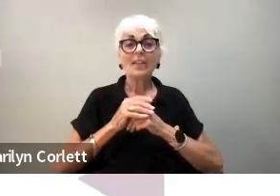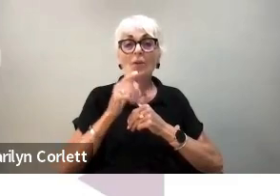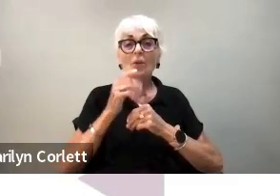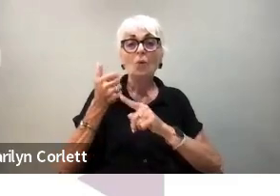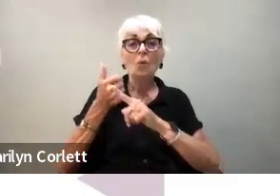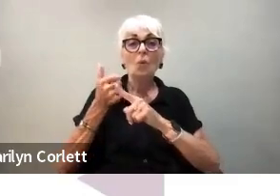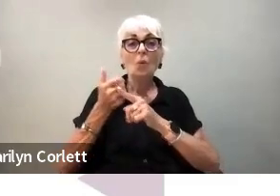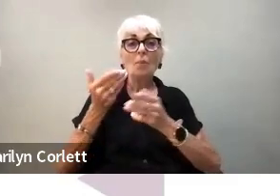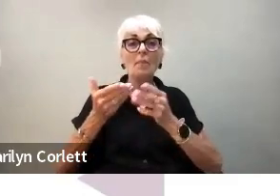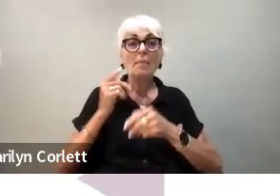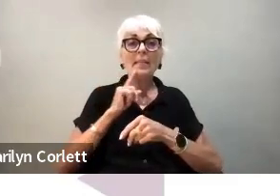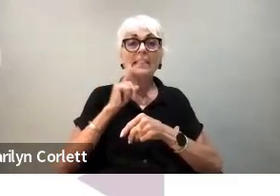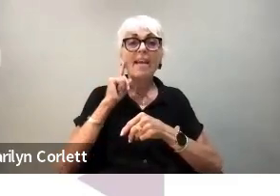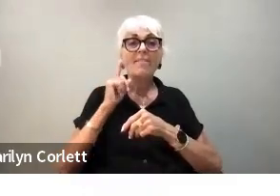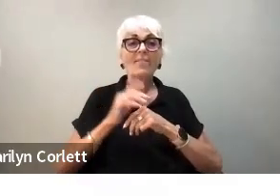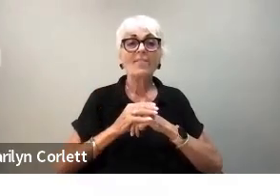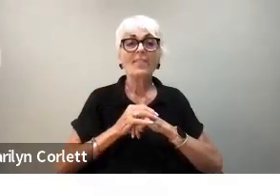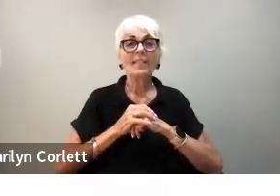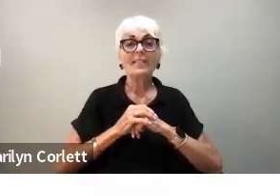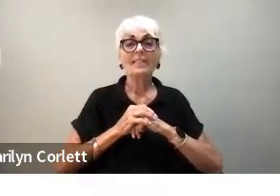deaf.